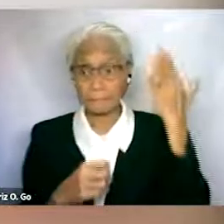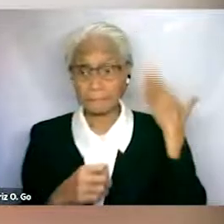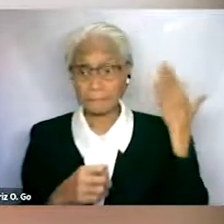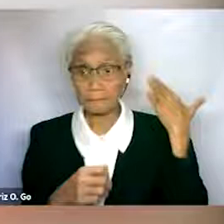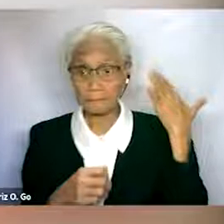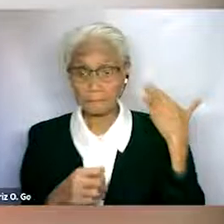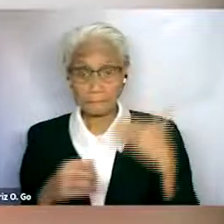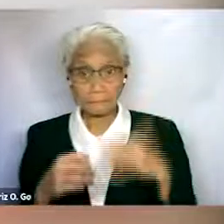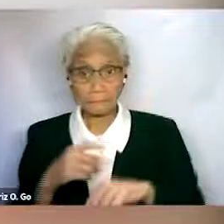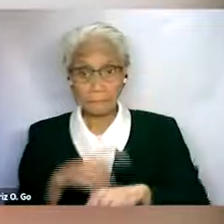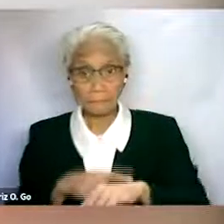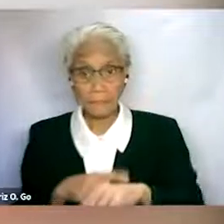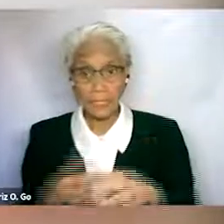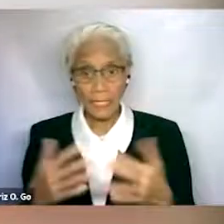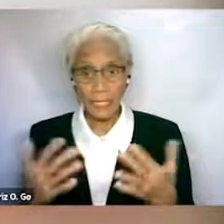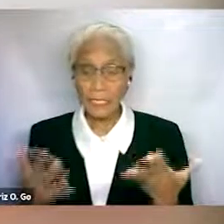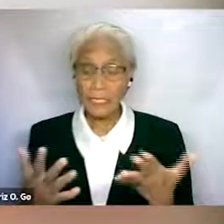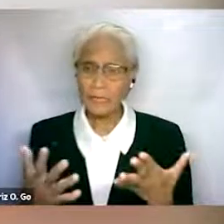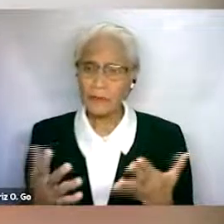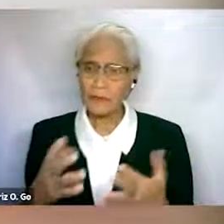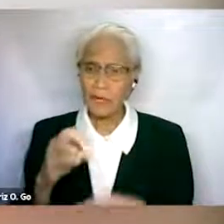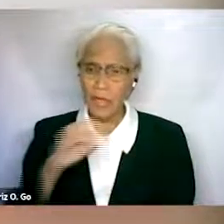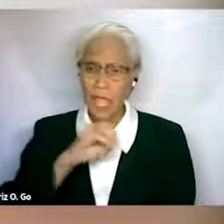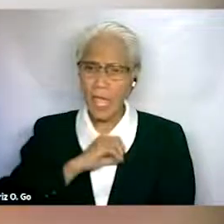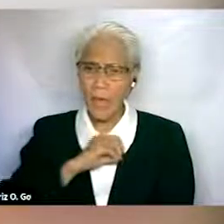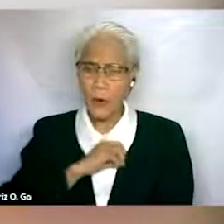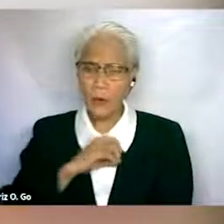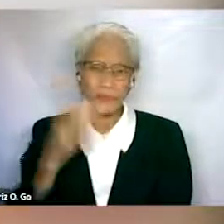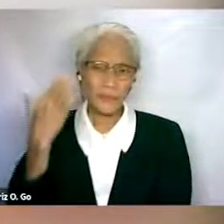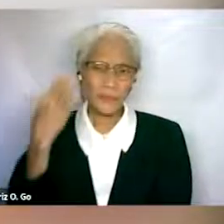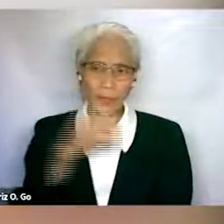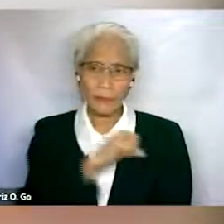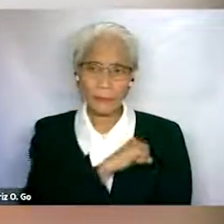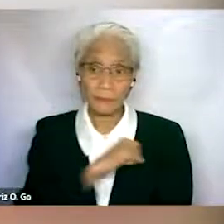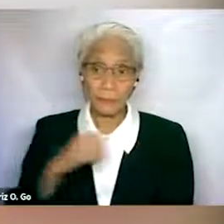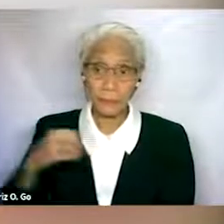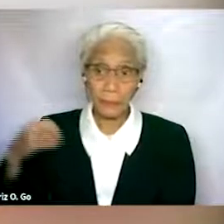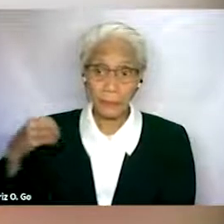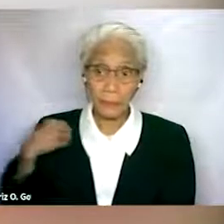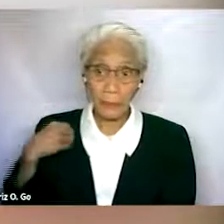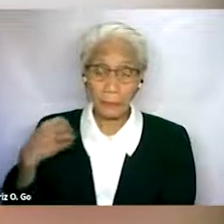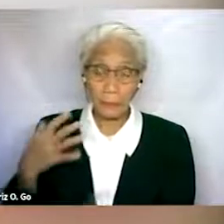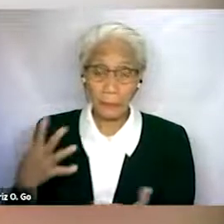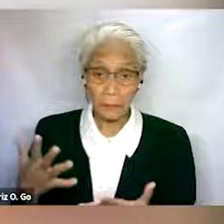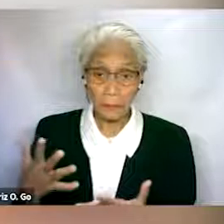little interest in women's rights at the UN. She said that even with these treaties in place,